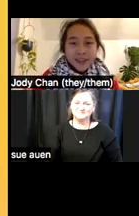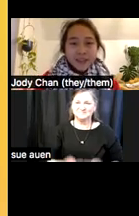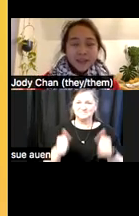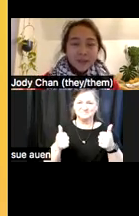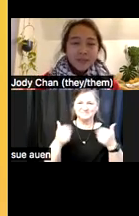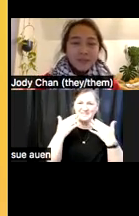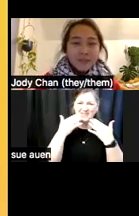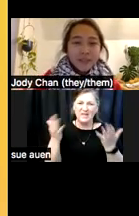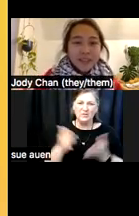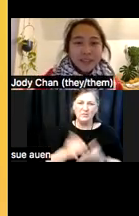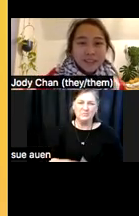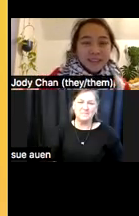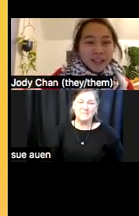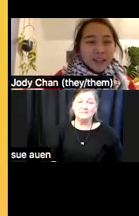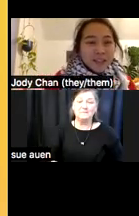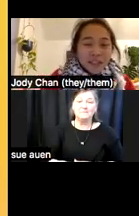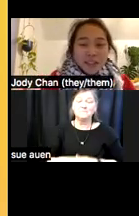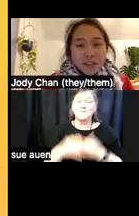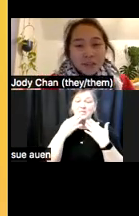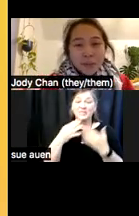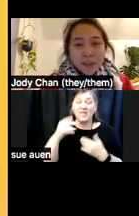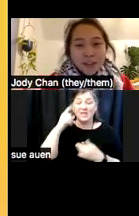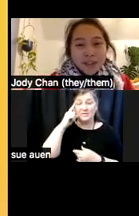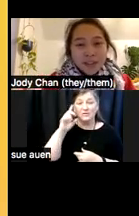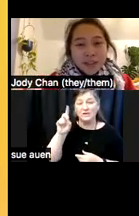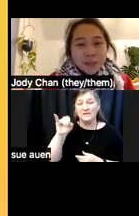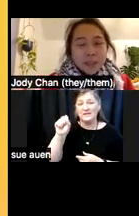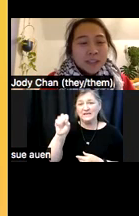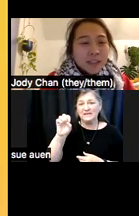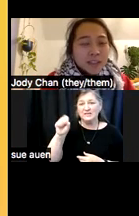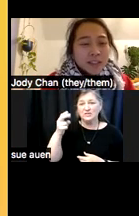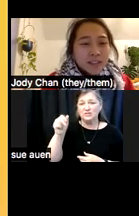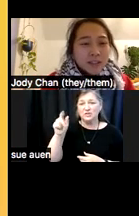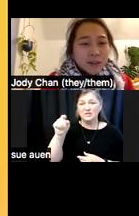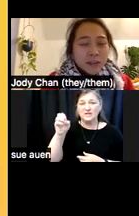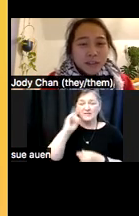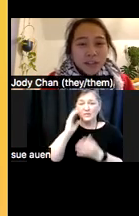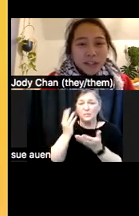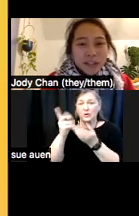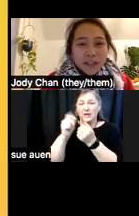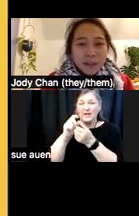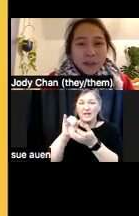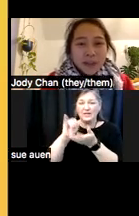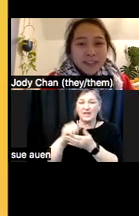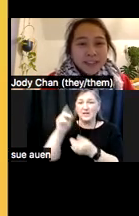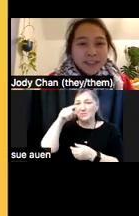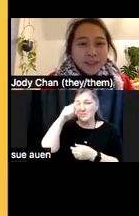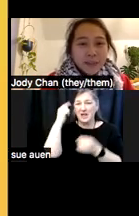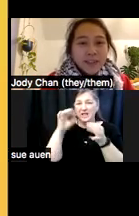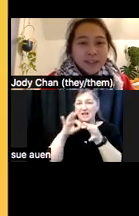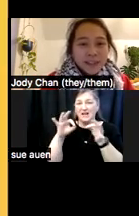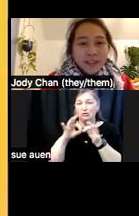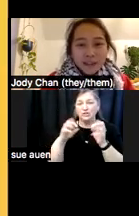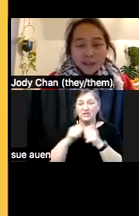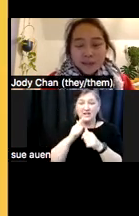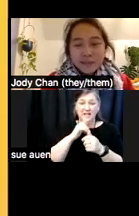Thank you. And thank you, Dinishante, for bringing Black liturgies and Cole Arthur Riley and that practice into the